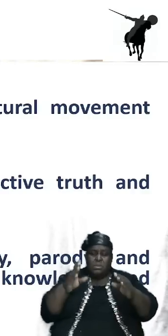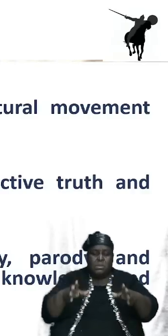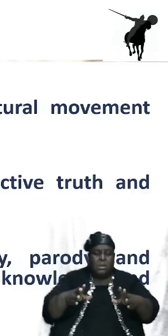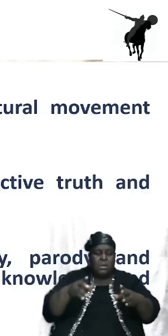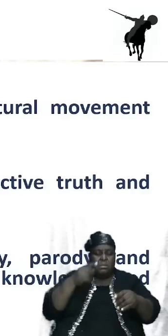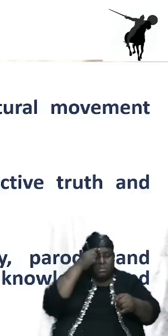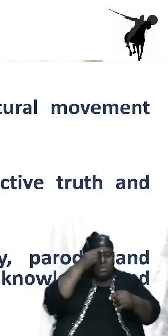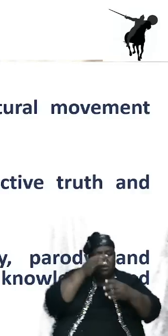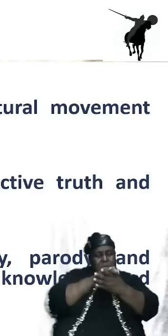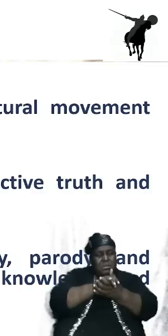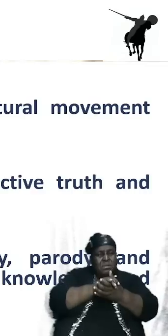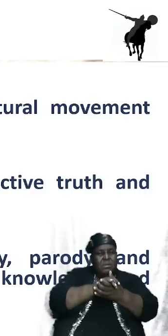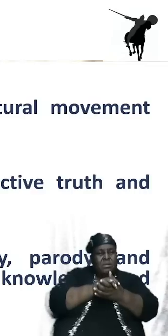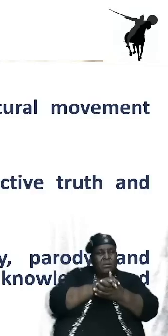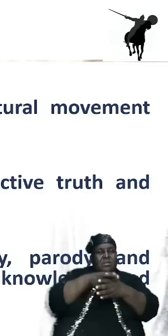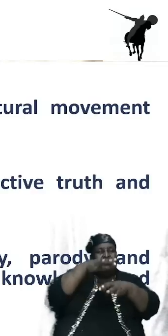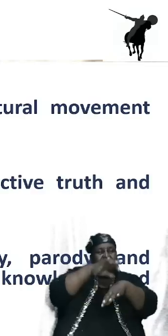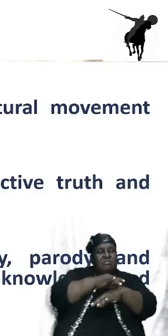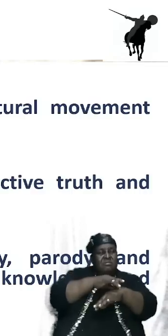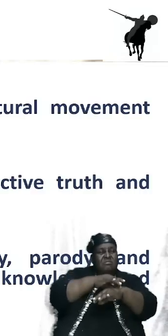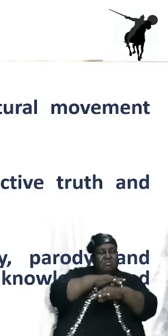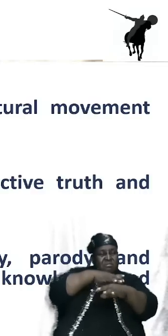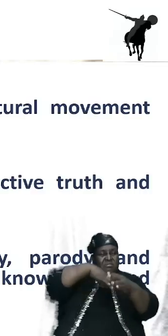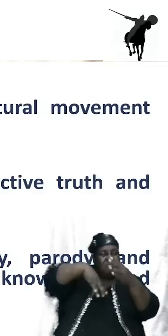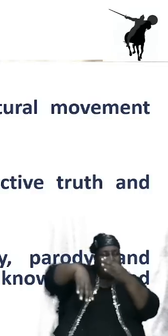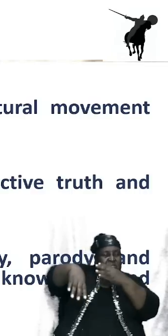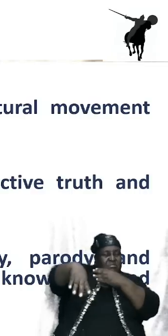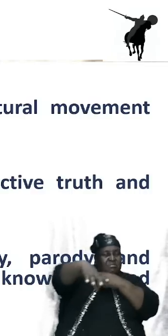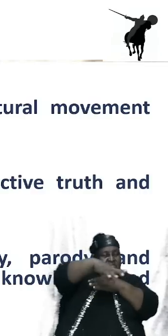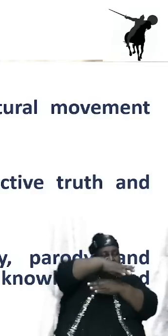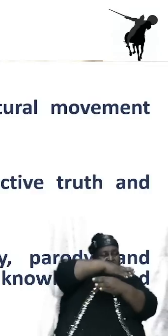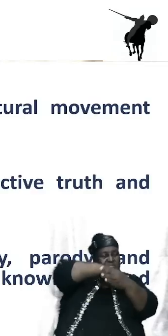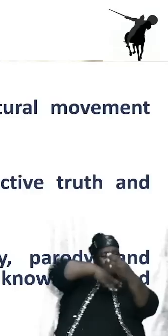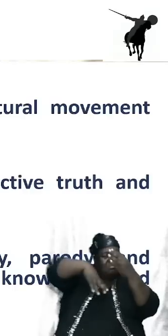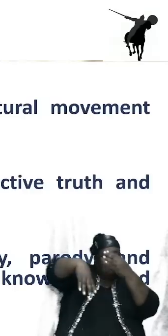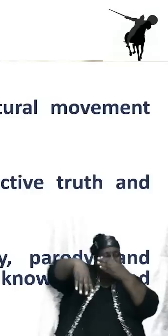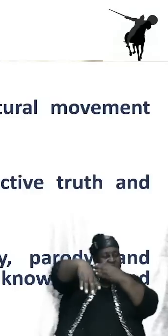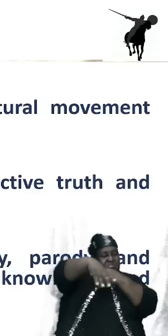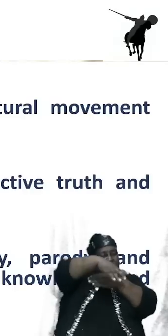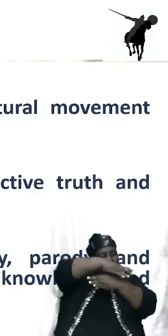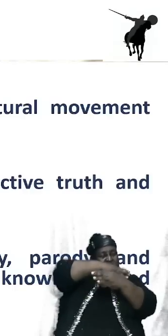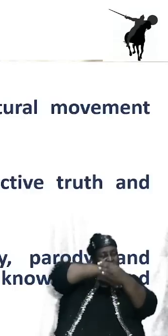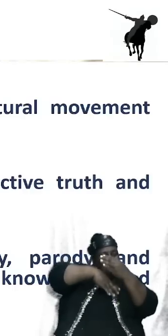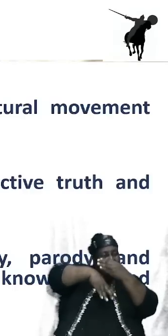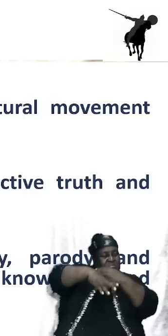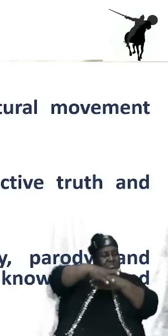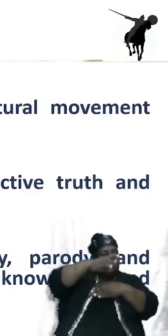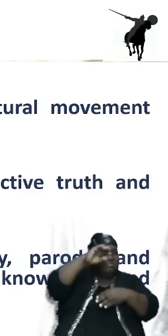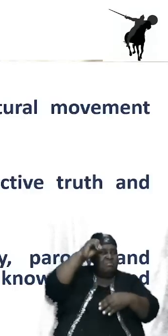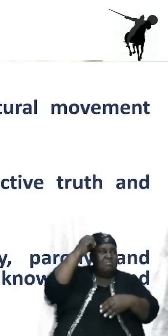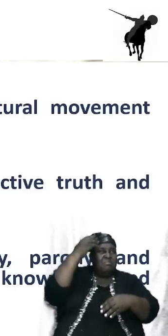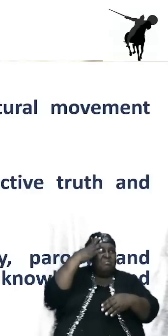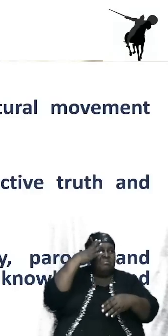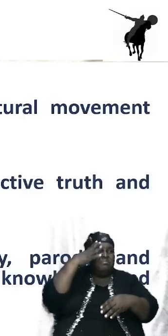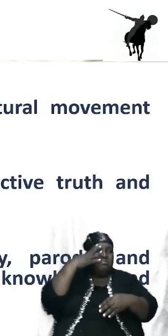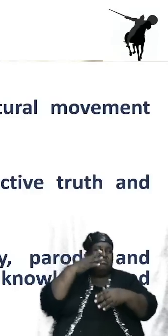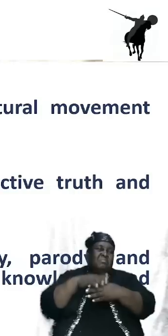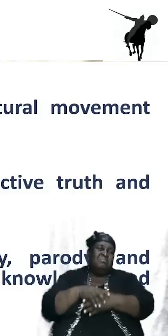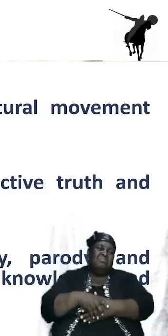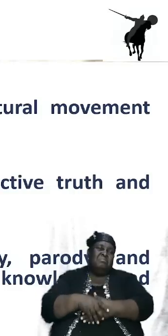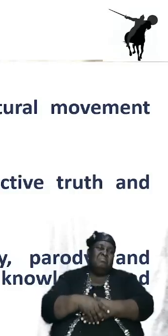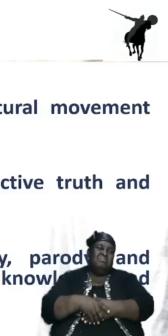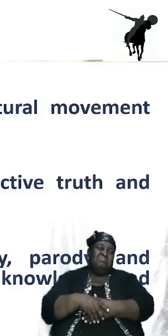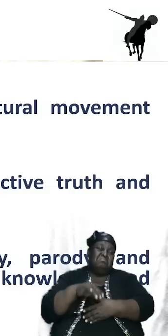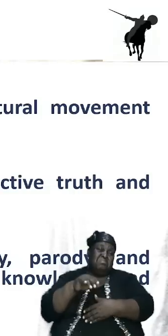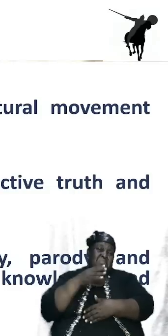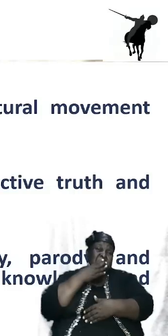around the sun. Amen. Whatever. There is truth to that, right? But you don't have to link it back to God. No, that is